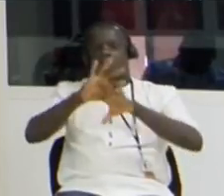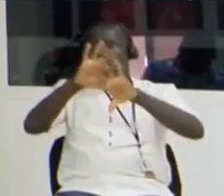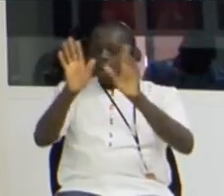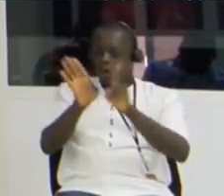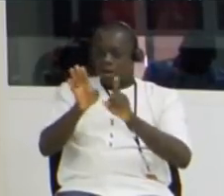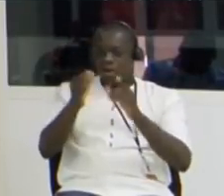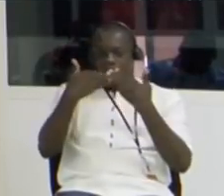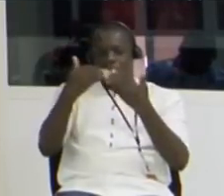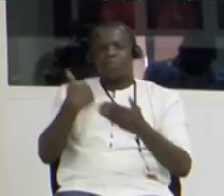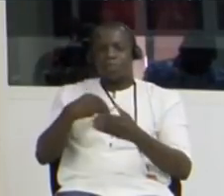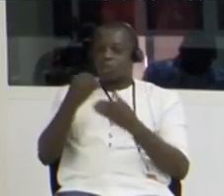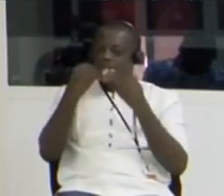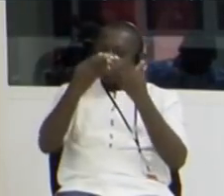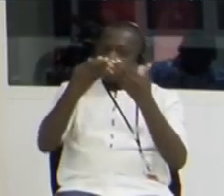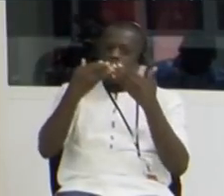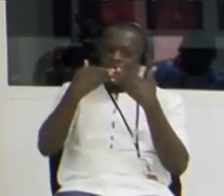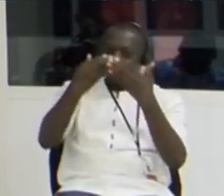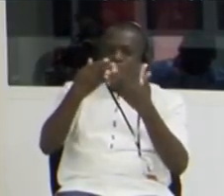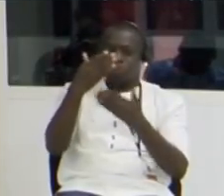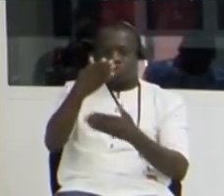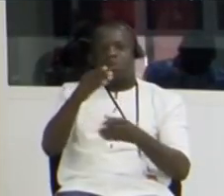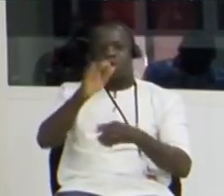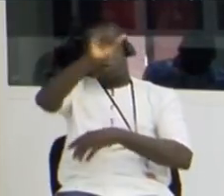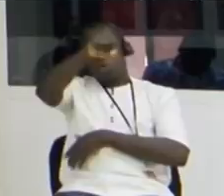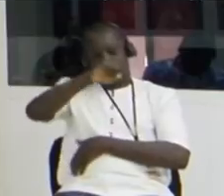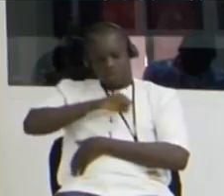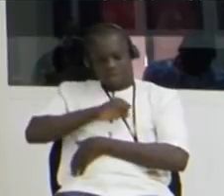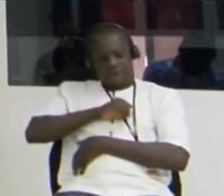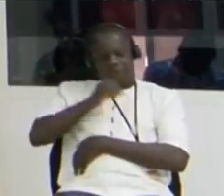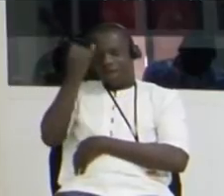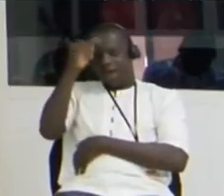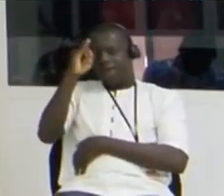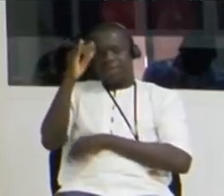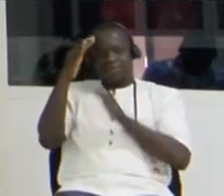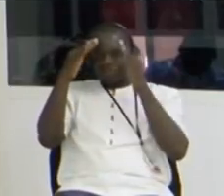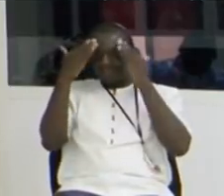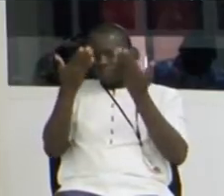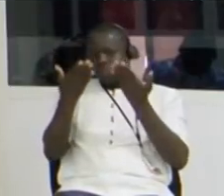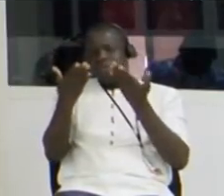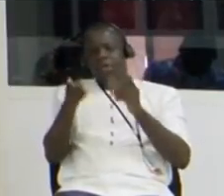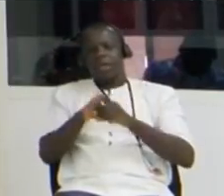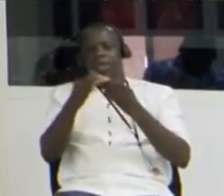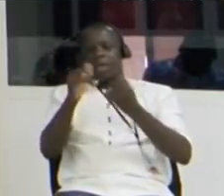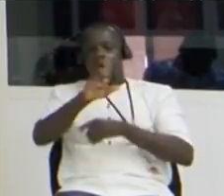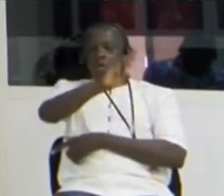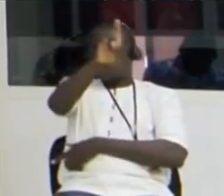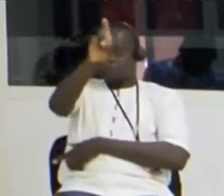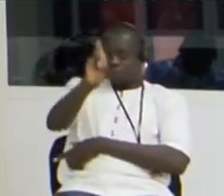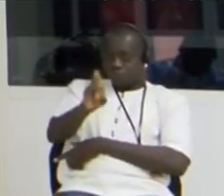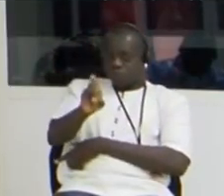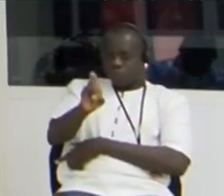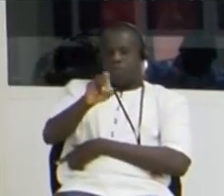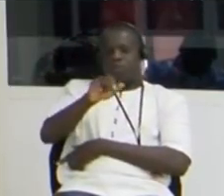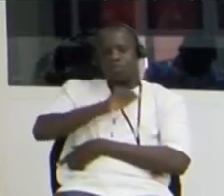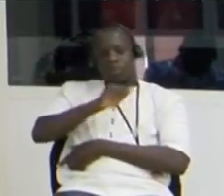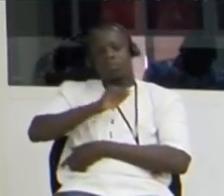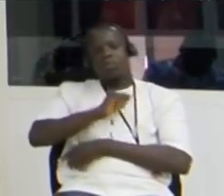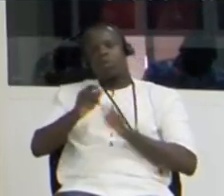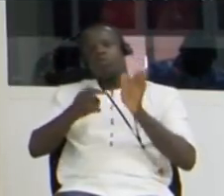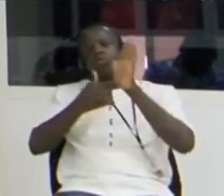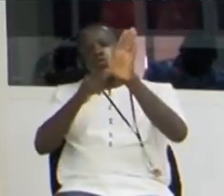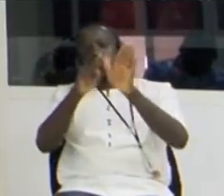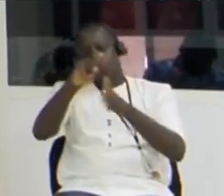personal knowledge of these events. So the question is directed to whether you received information about